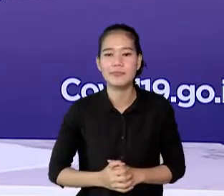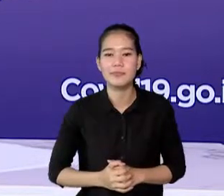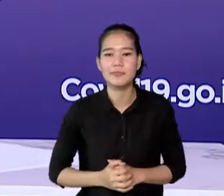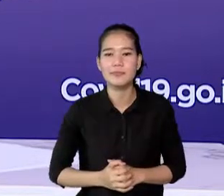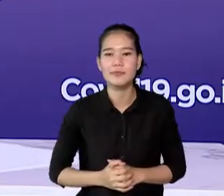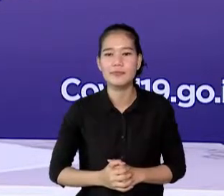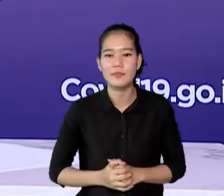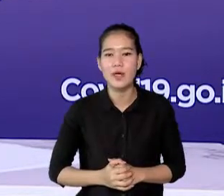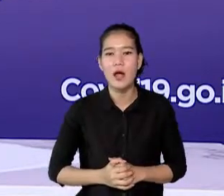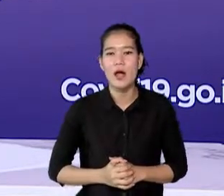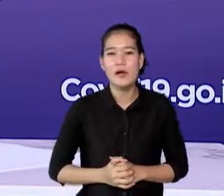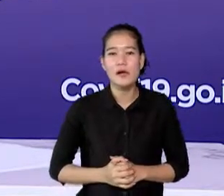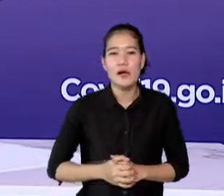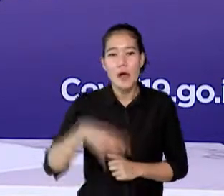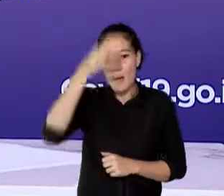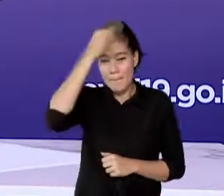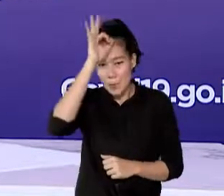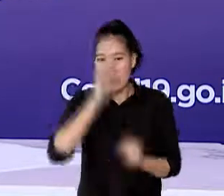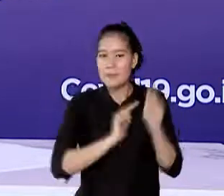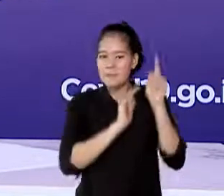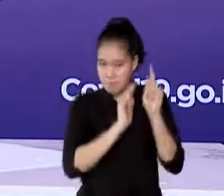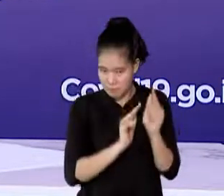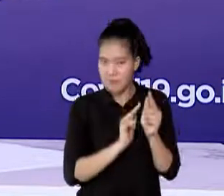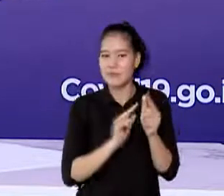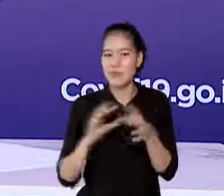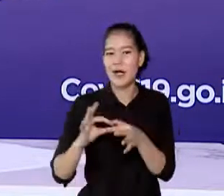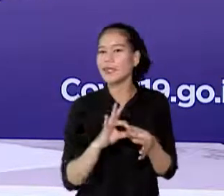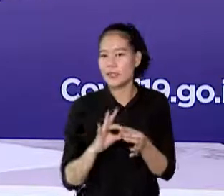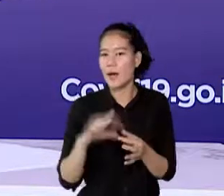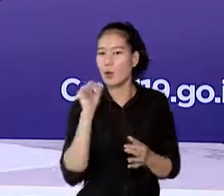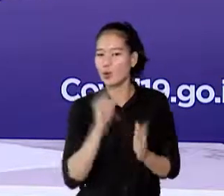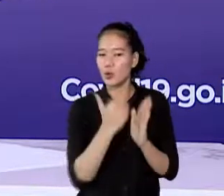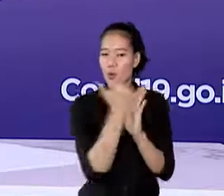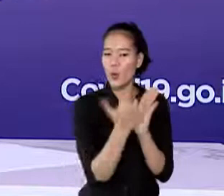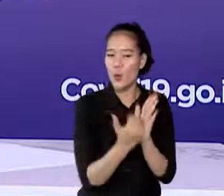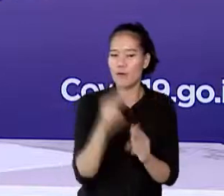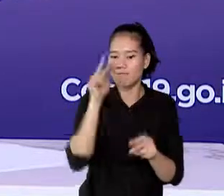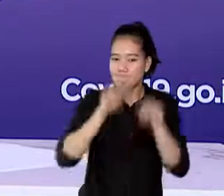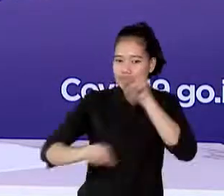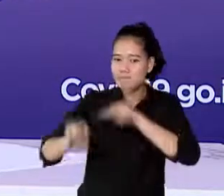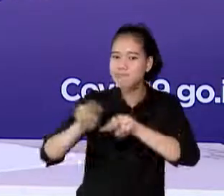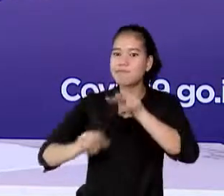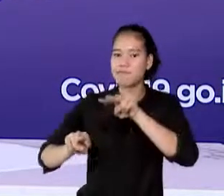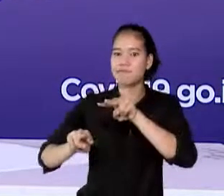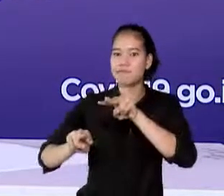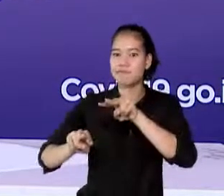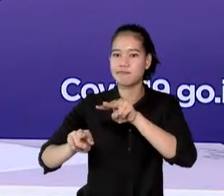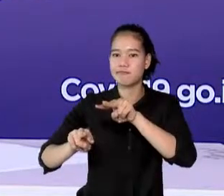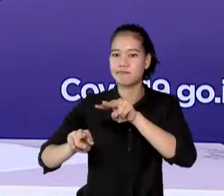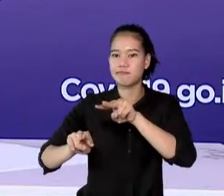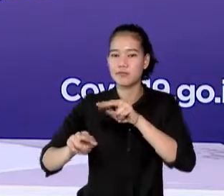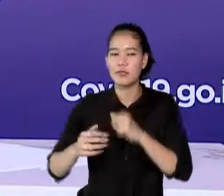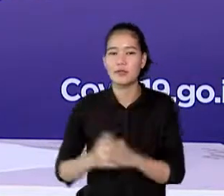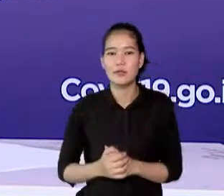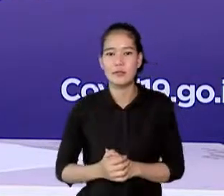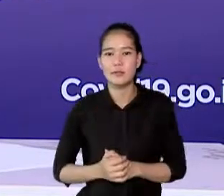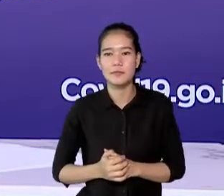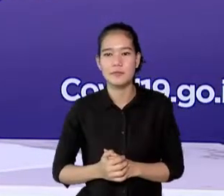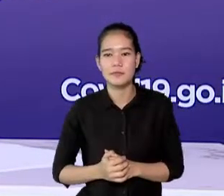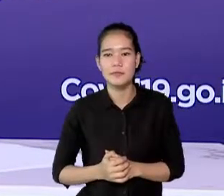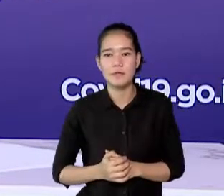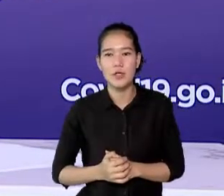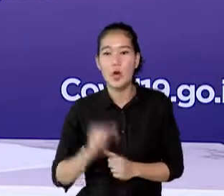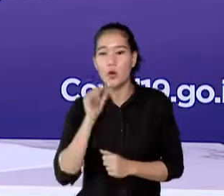in charge of enforcing rules in their field, and through administrators of the social and